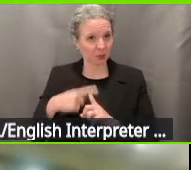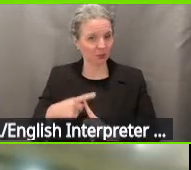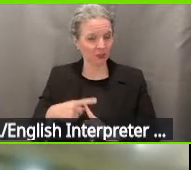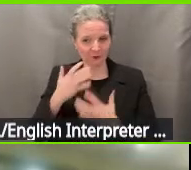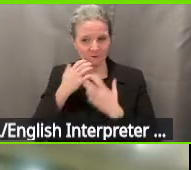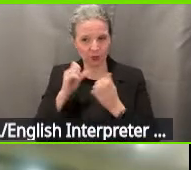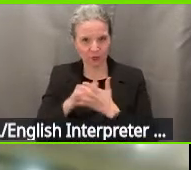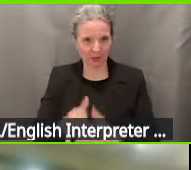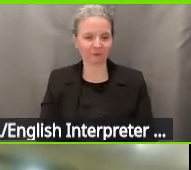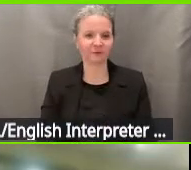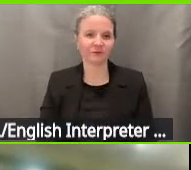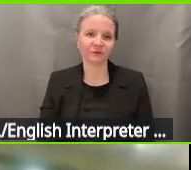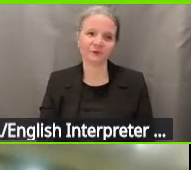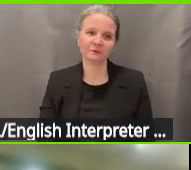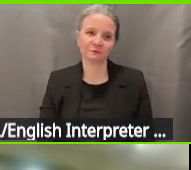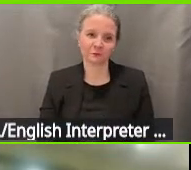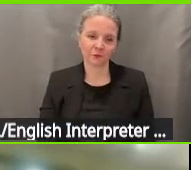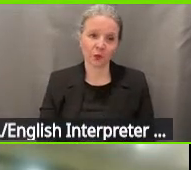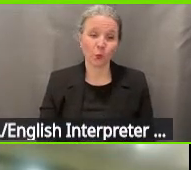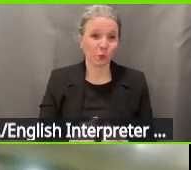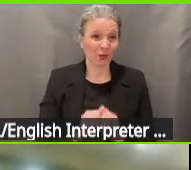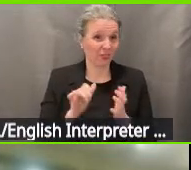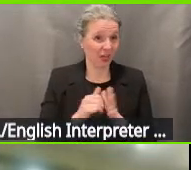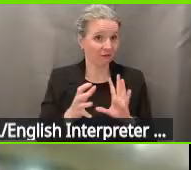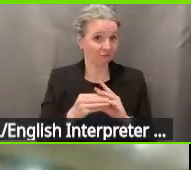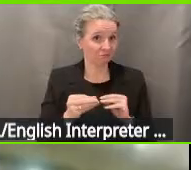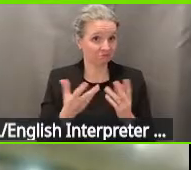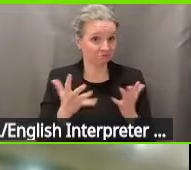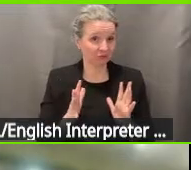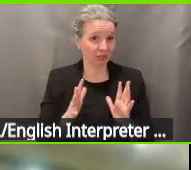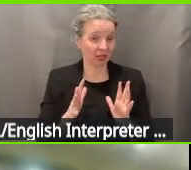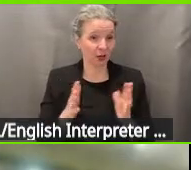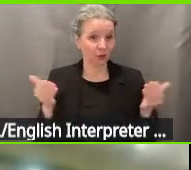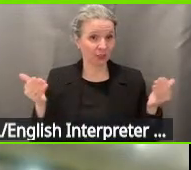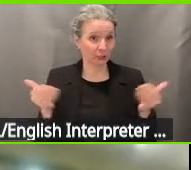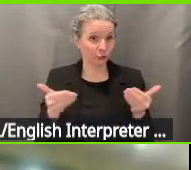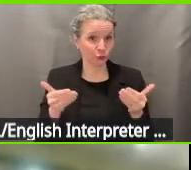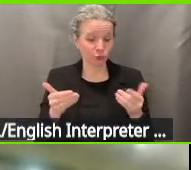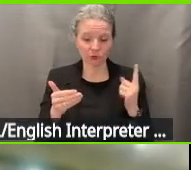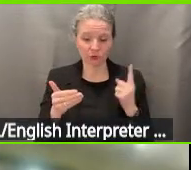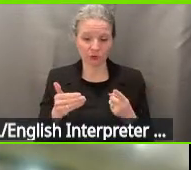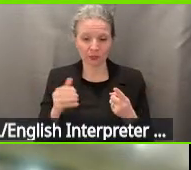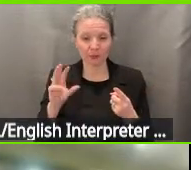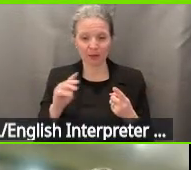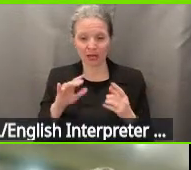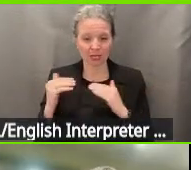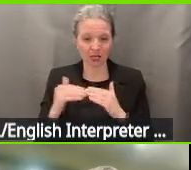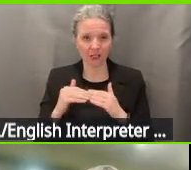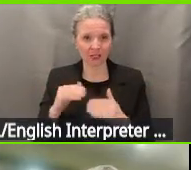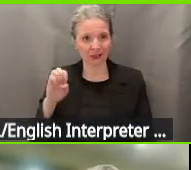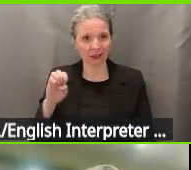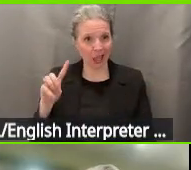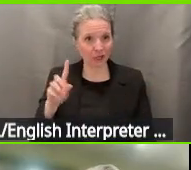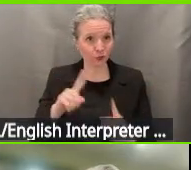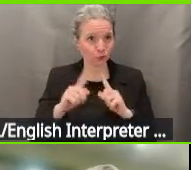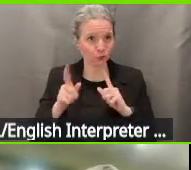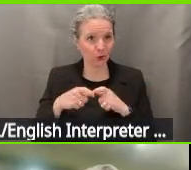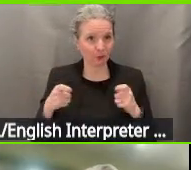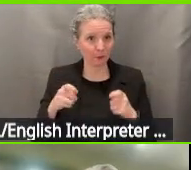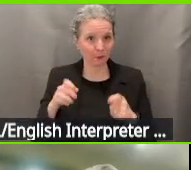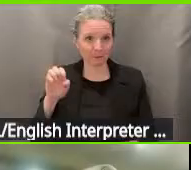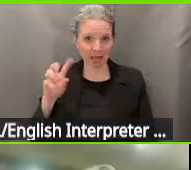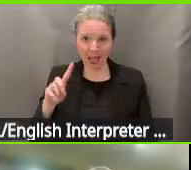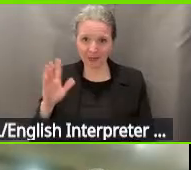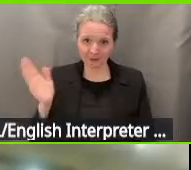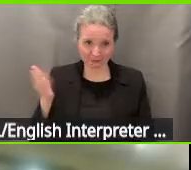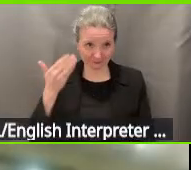that. With that, I would introduce my colleague Ed to close us out. Ed, bring